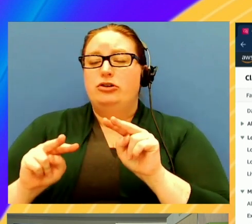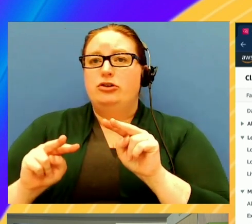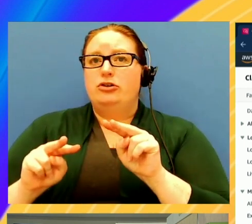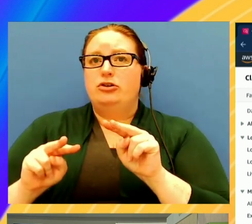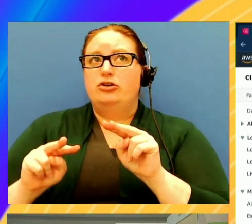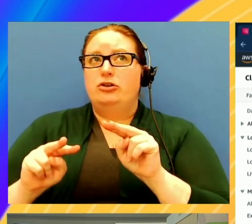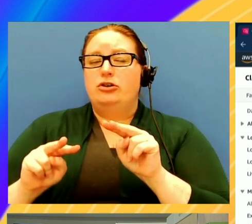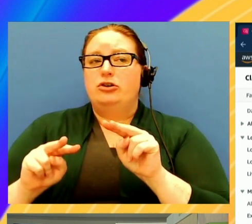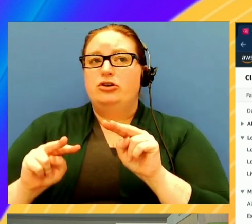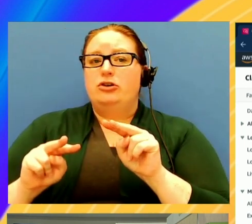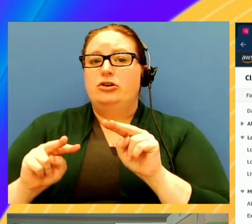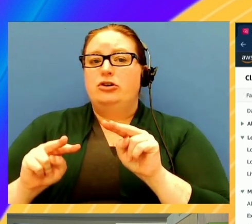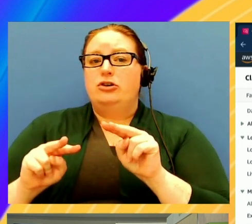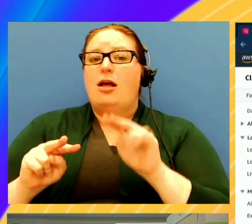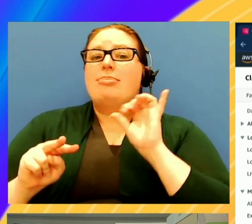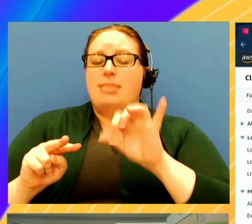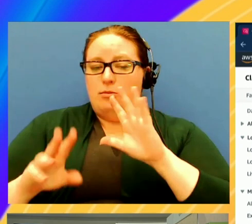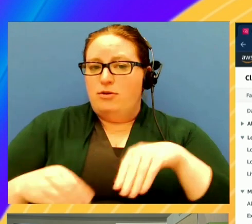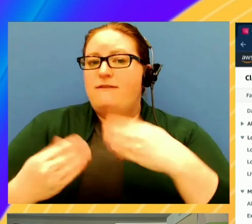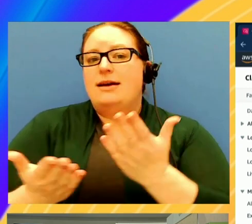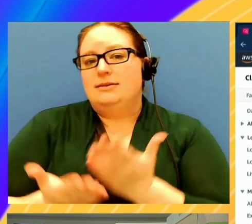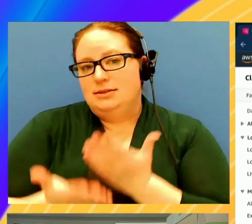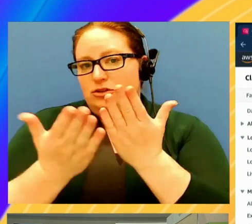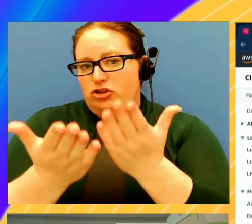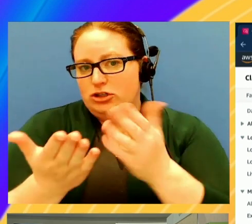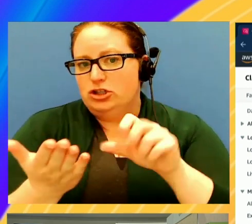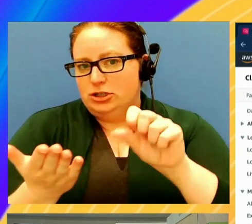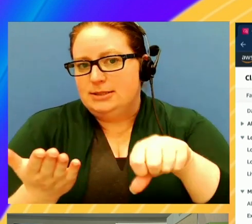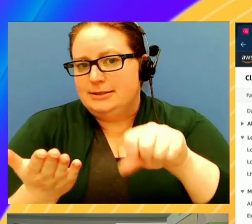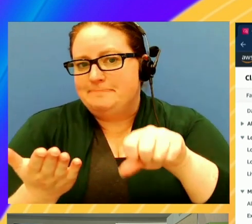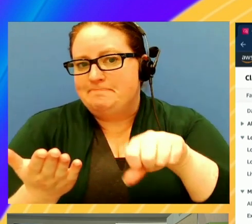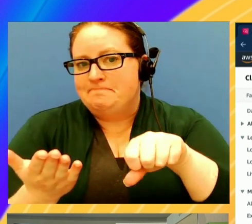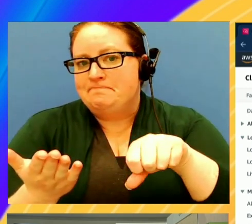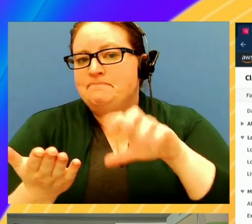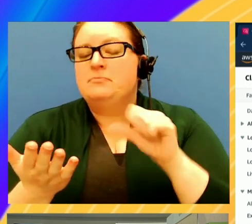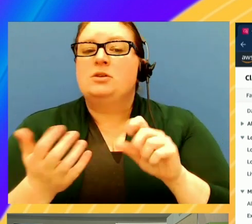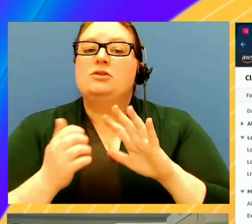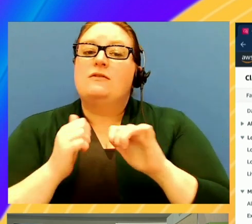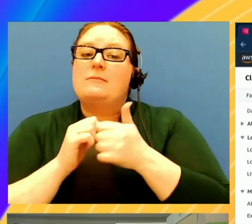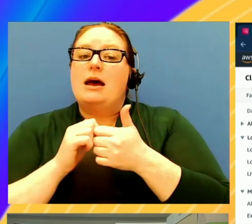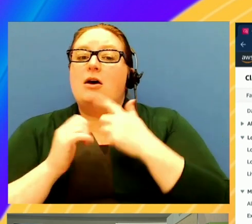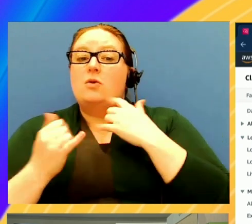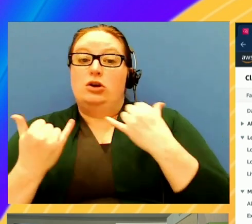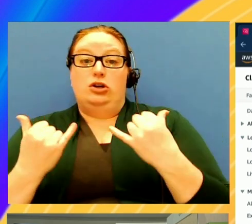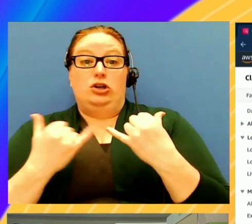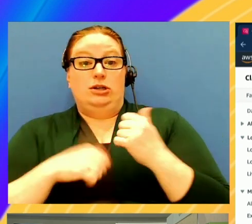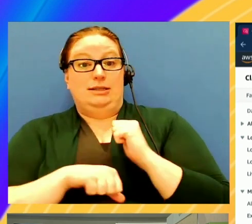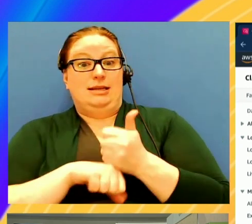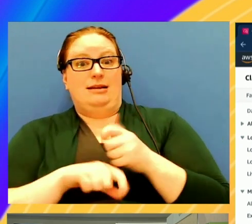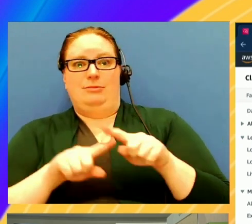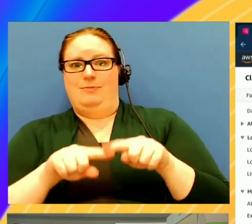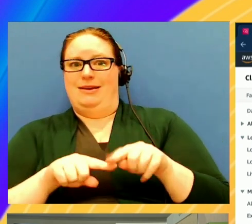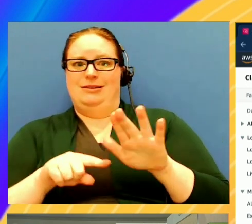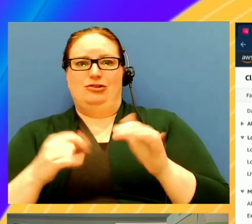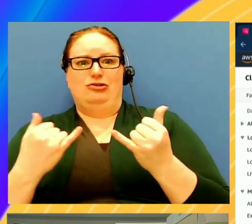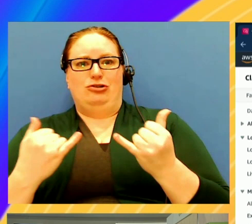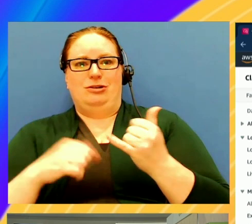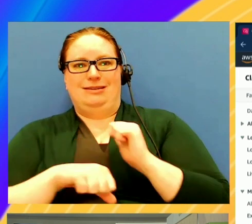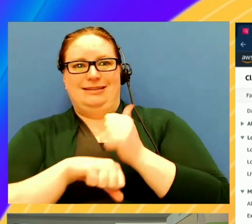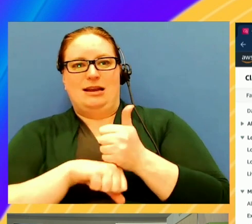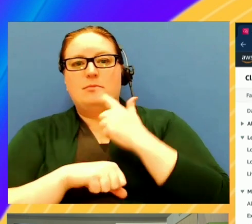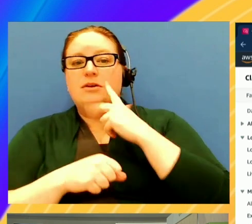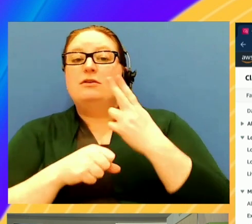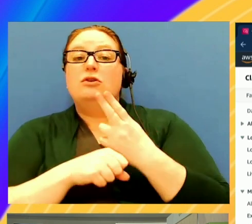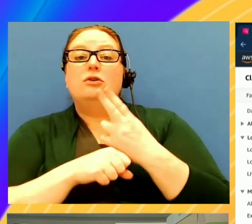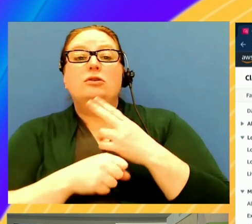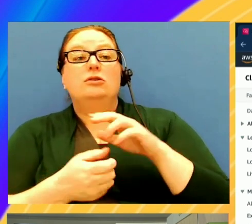Internet Monitor does provide suggestions. So based on how your current setup is, if you choose CloudFront to be in,